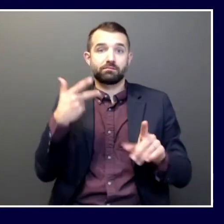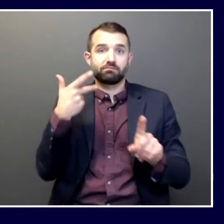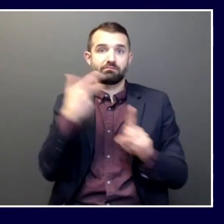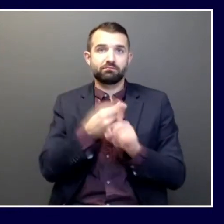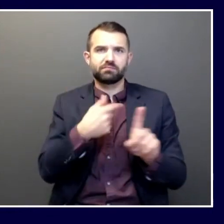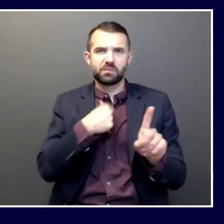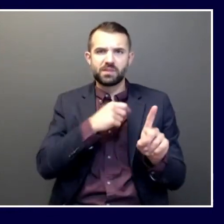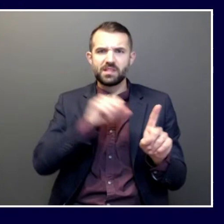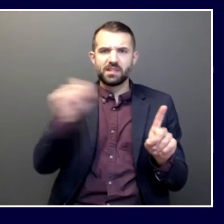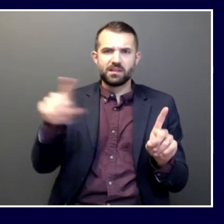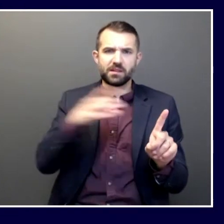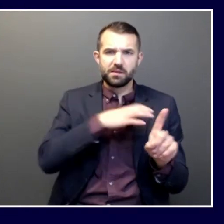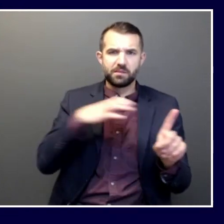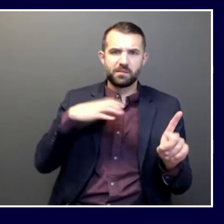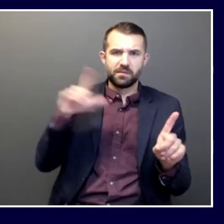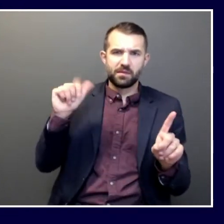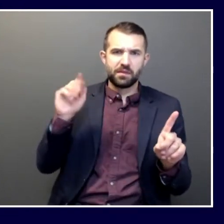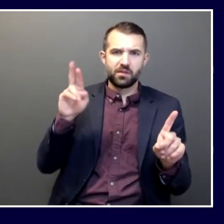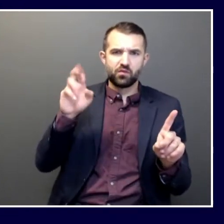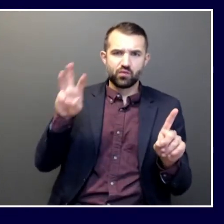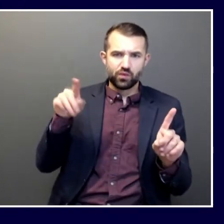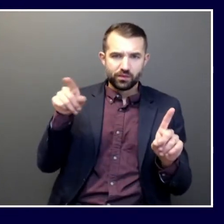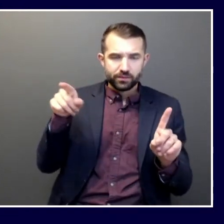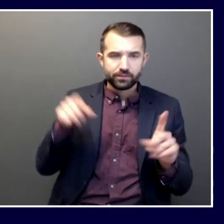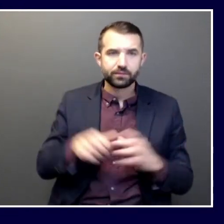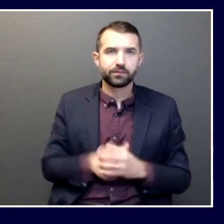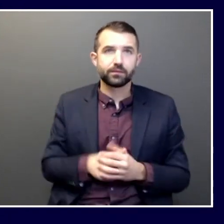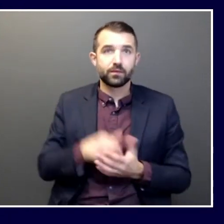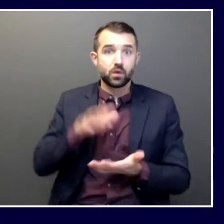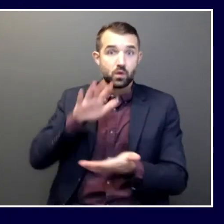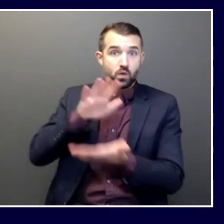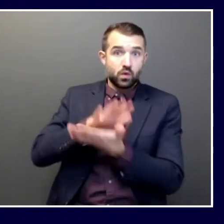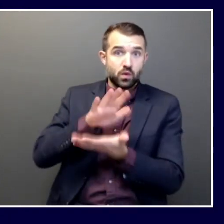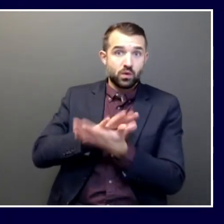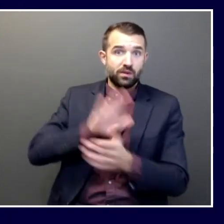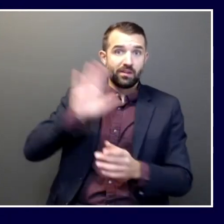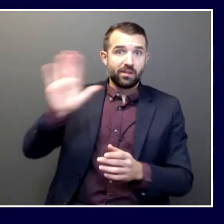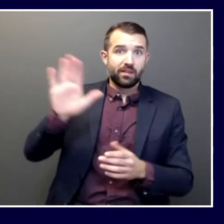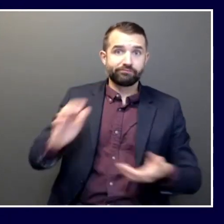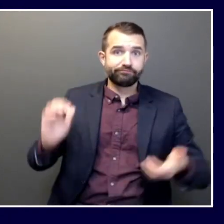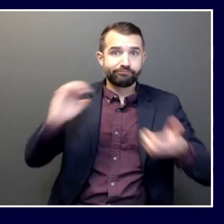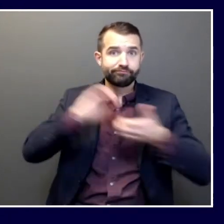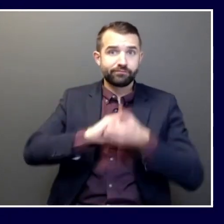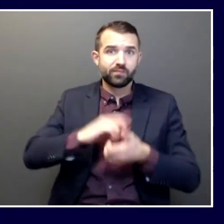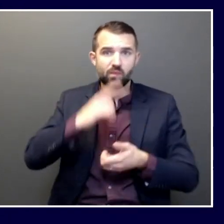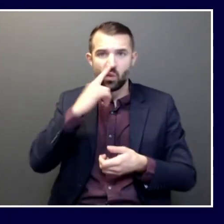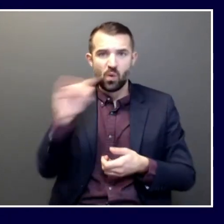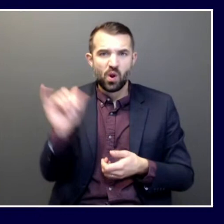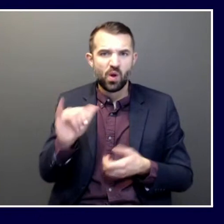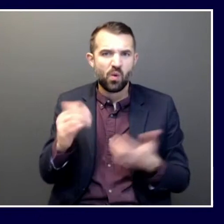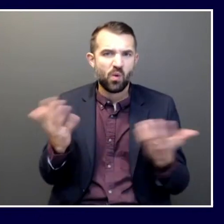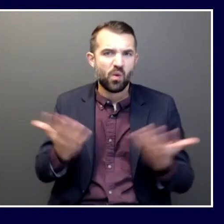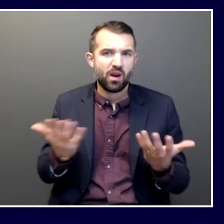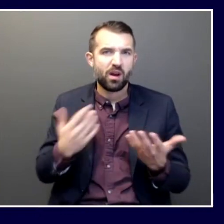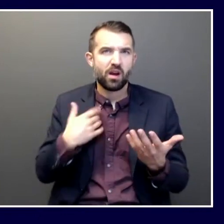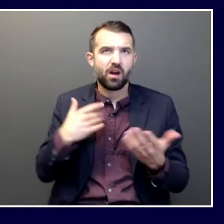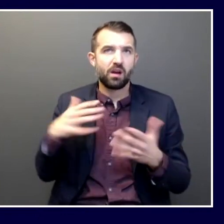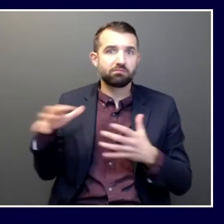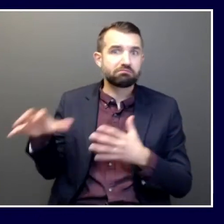How are you working with schools are there plans to host on-site